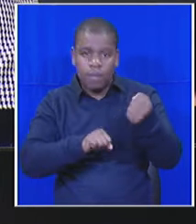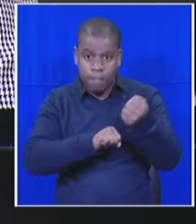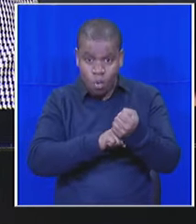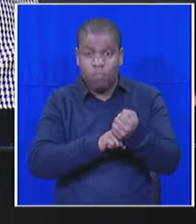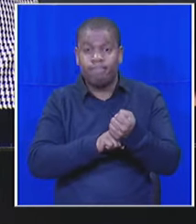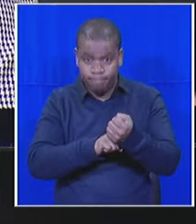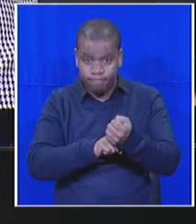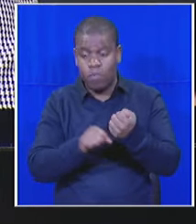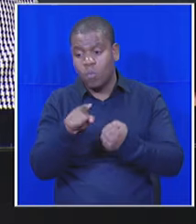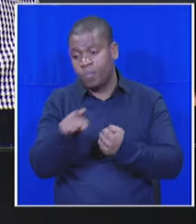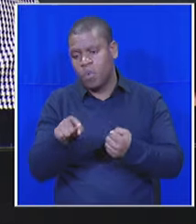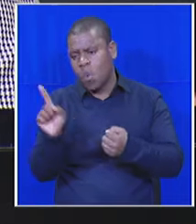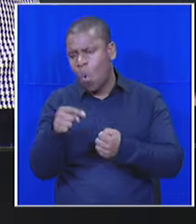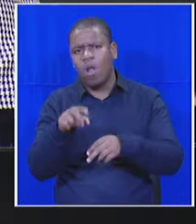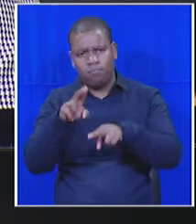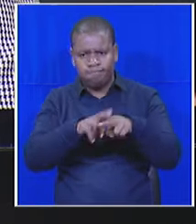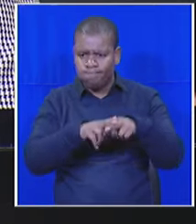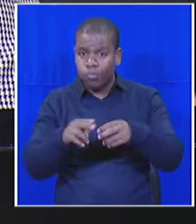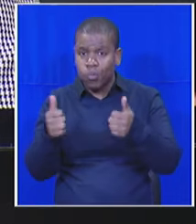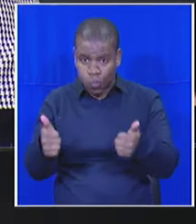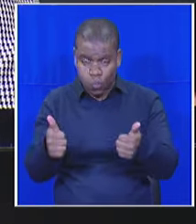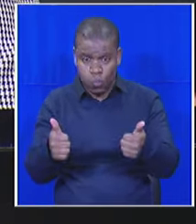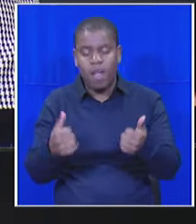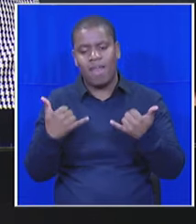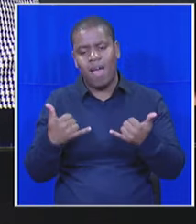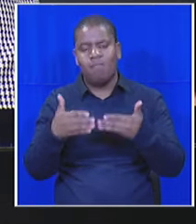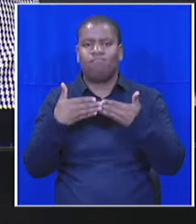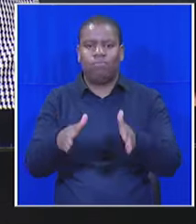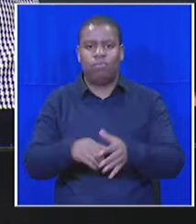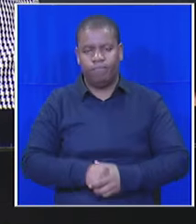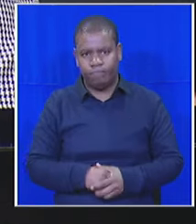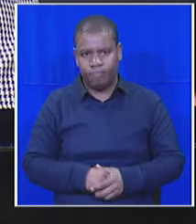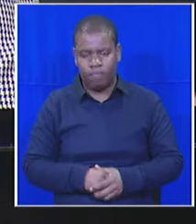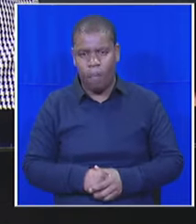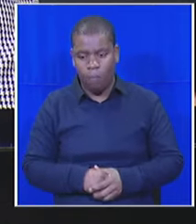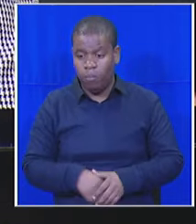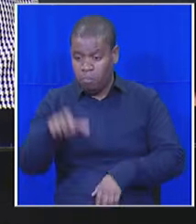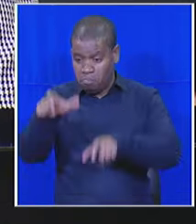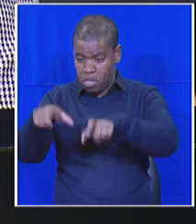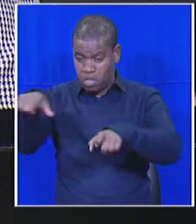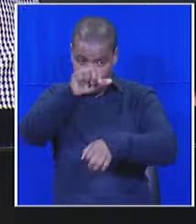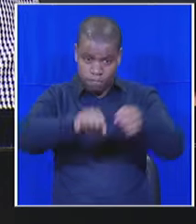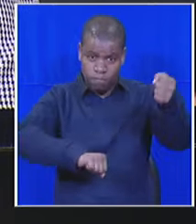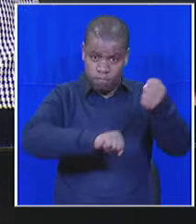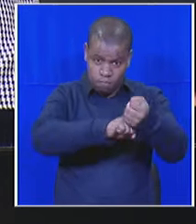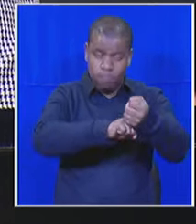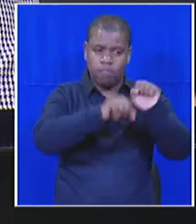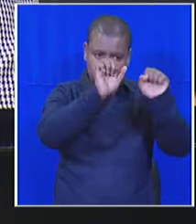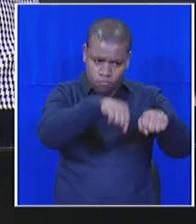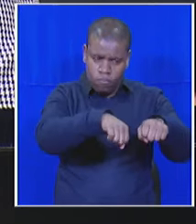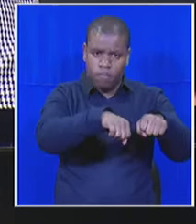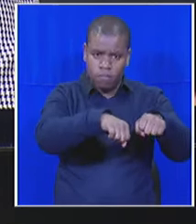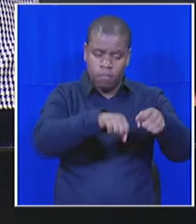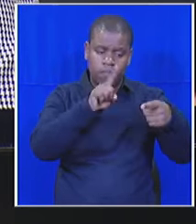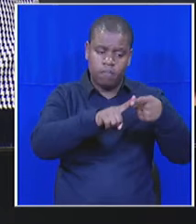in their allocated seats? Yes. Voting will now commence. Those in favor of the vote being agreed to